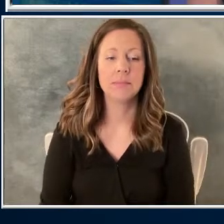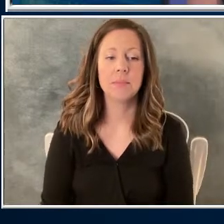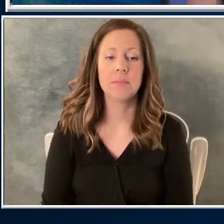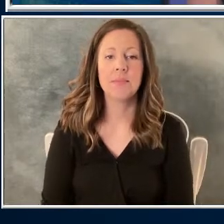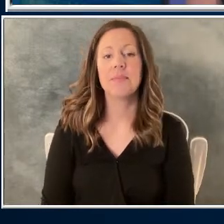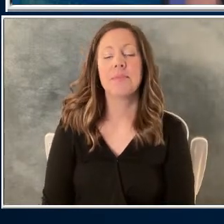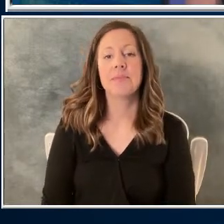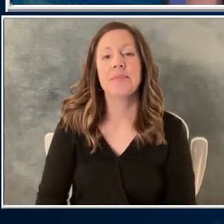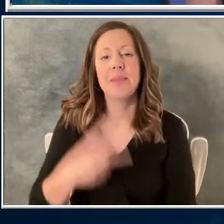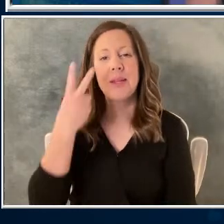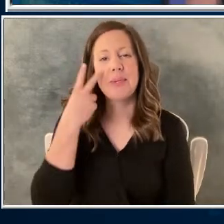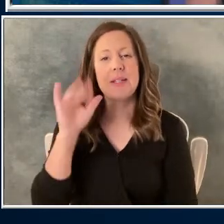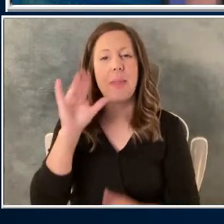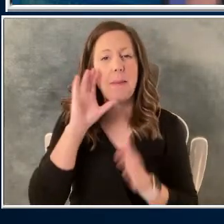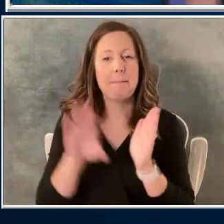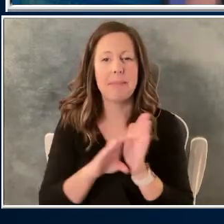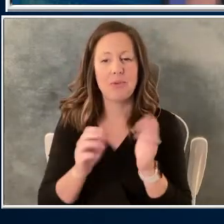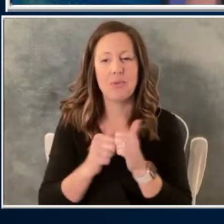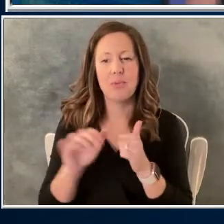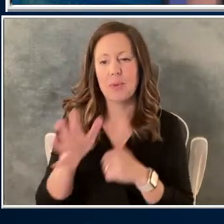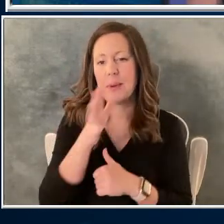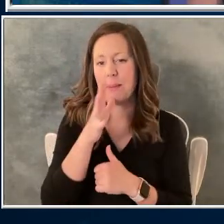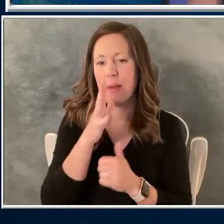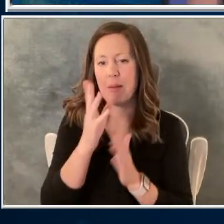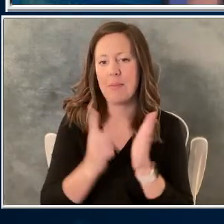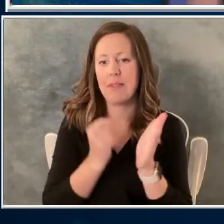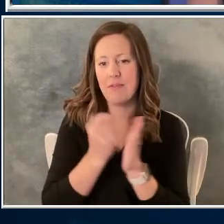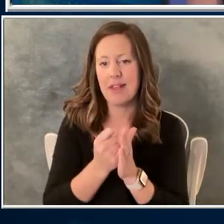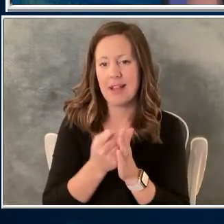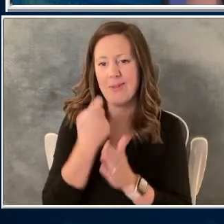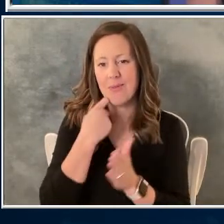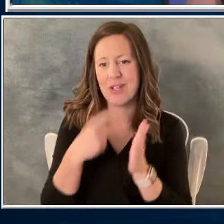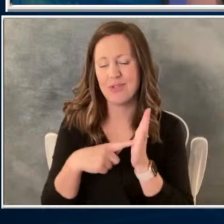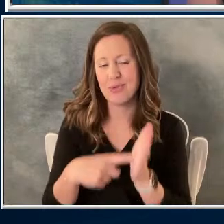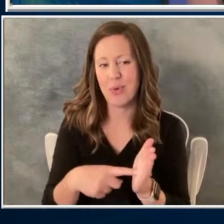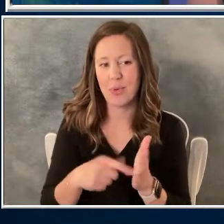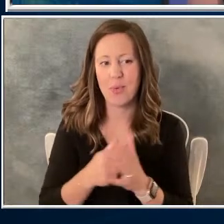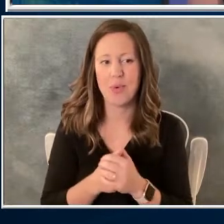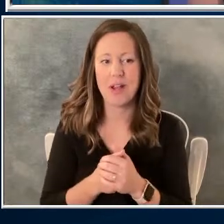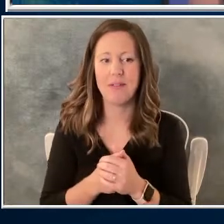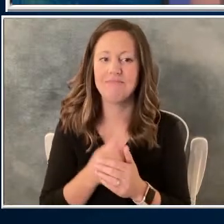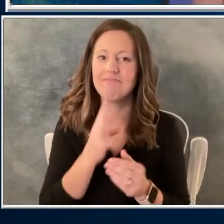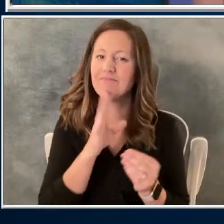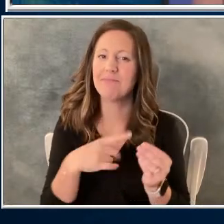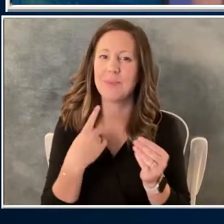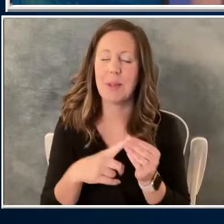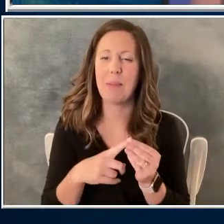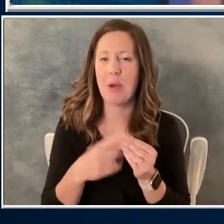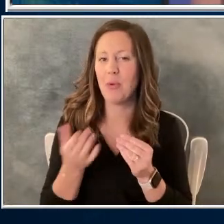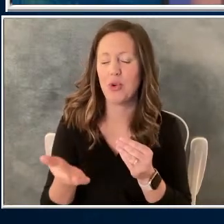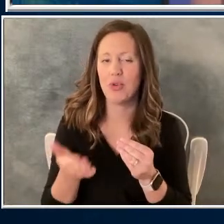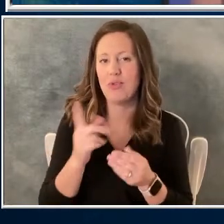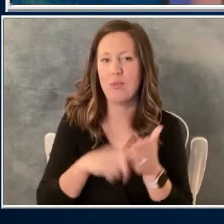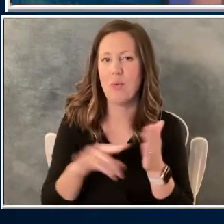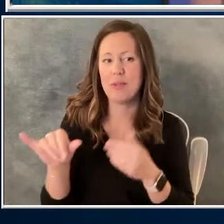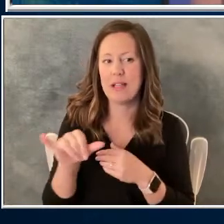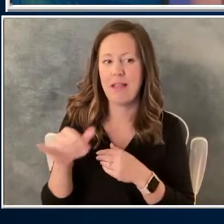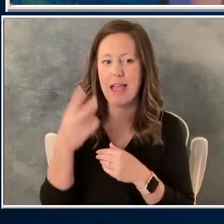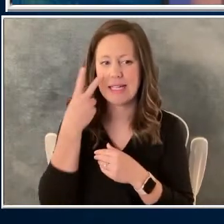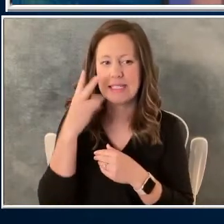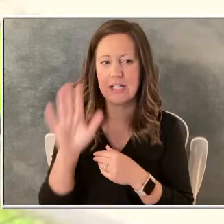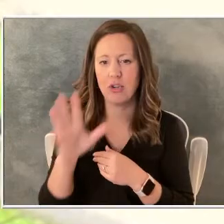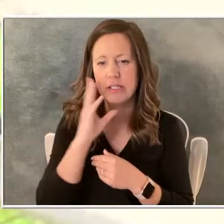of your mother in the video that we just showed. Talk a little bit about her and just what was that like watching her go through that?